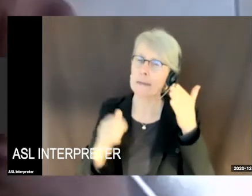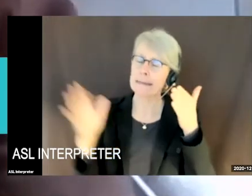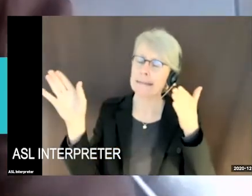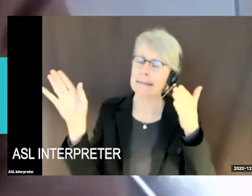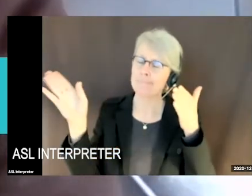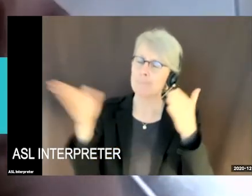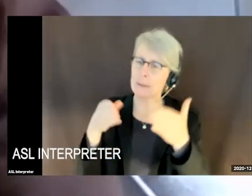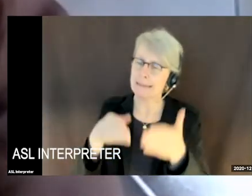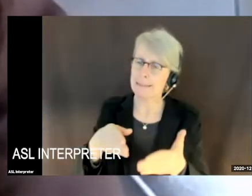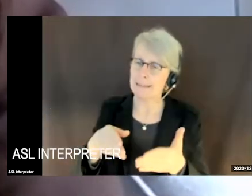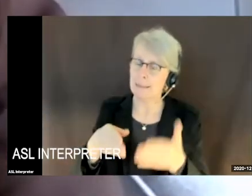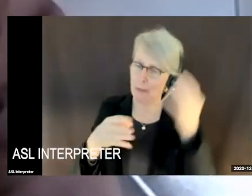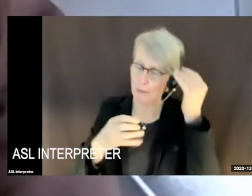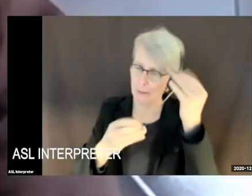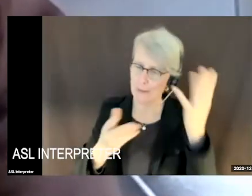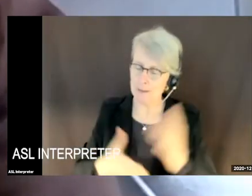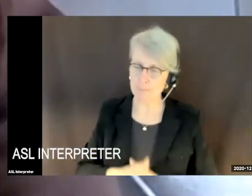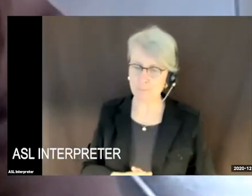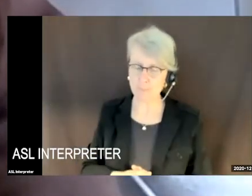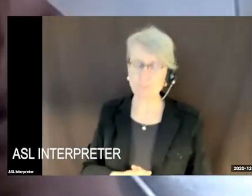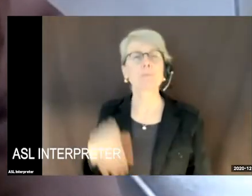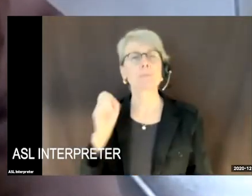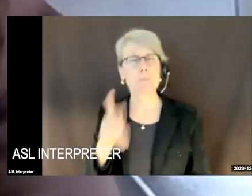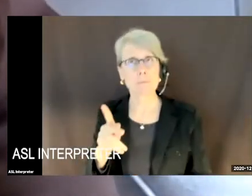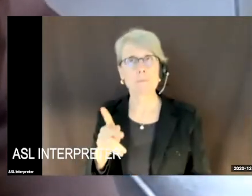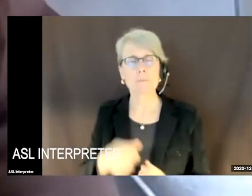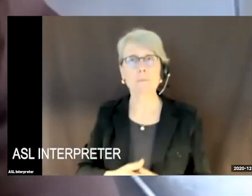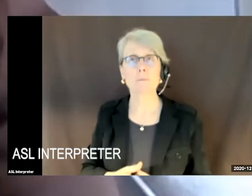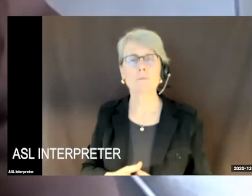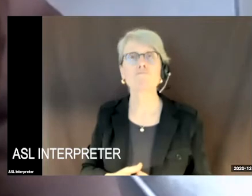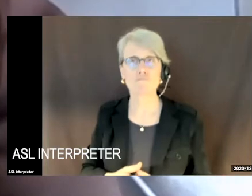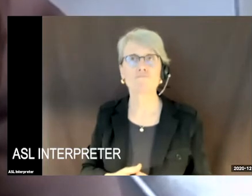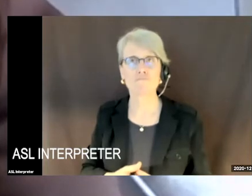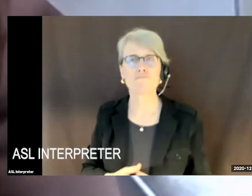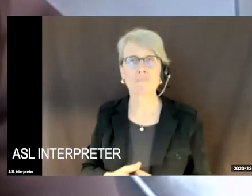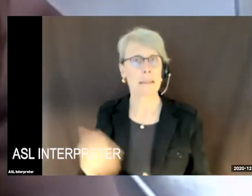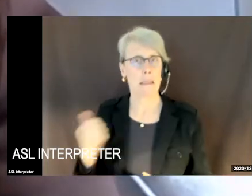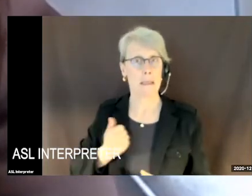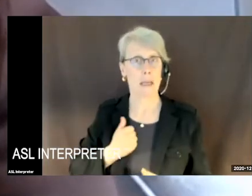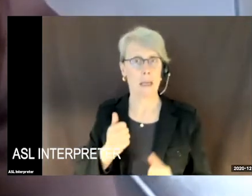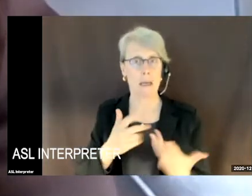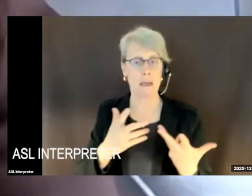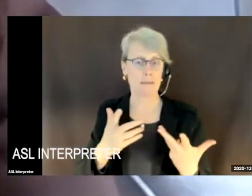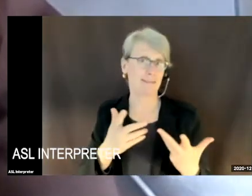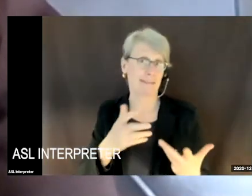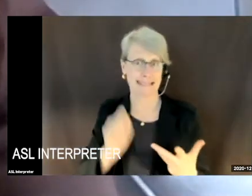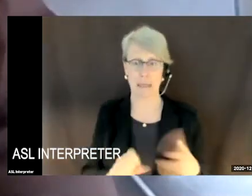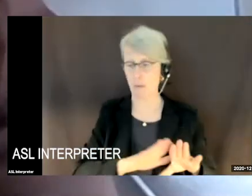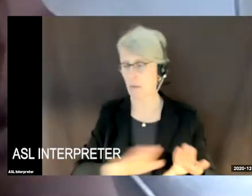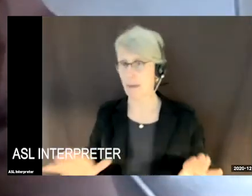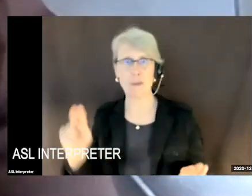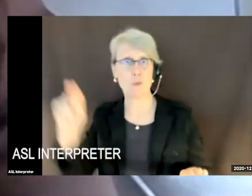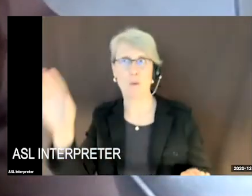So I think, given our vast regional differences, given the